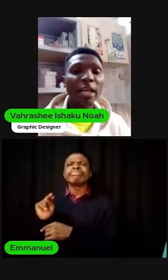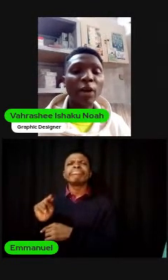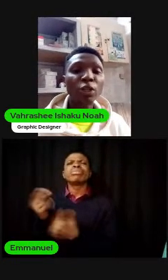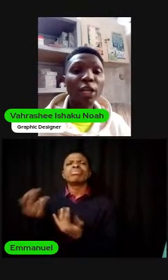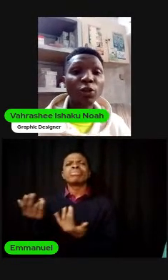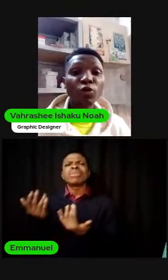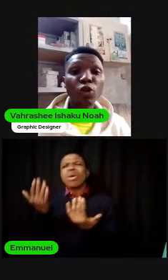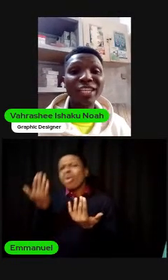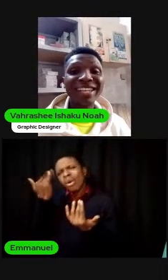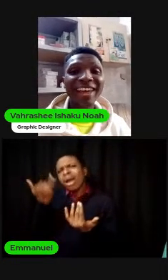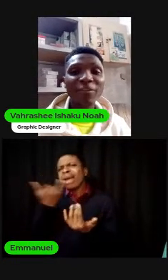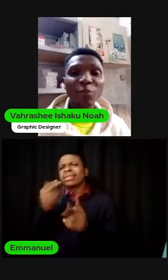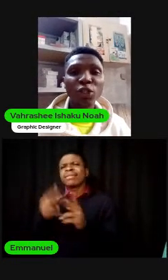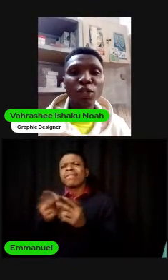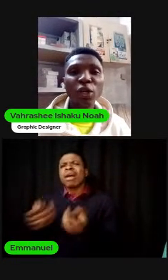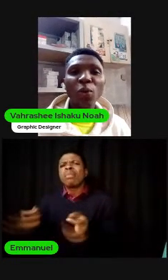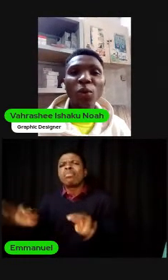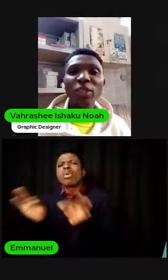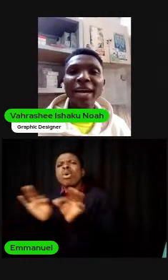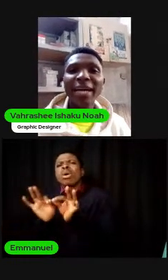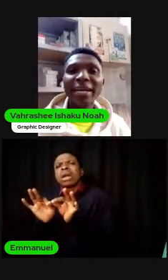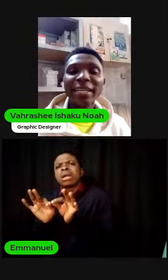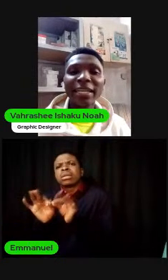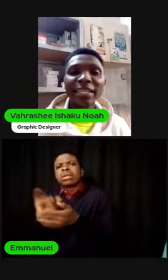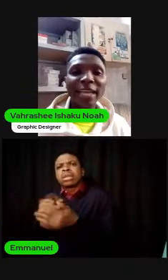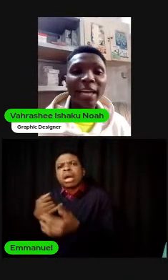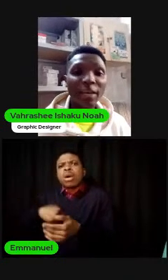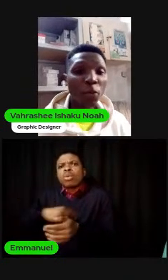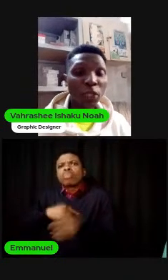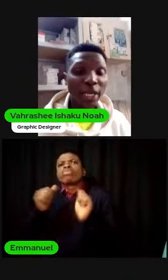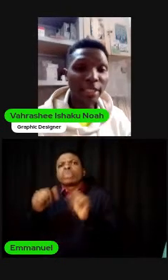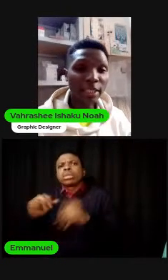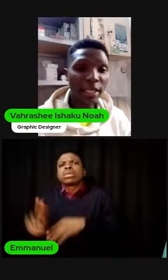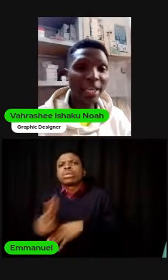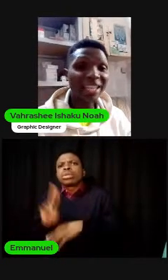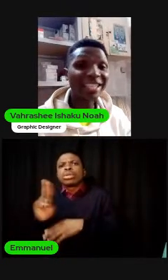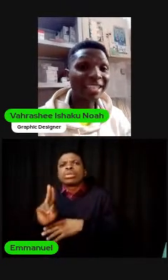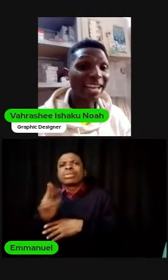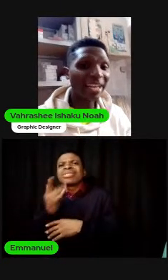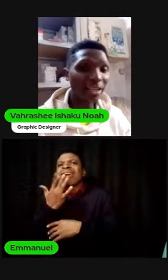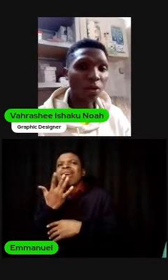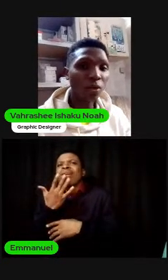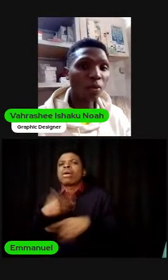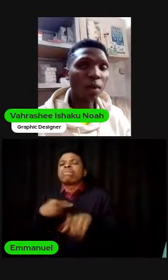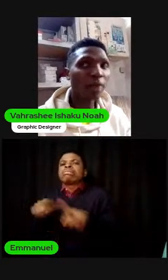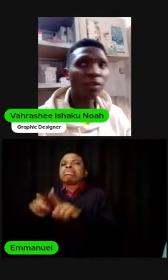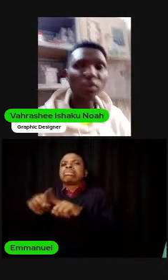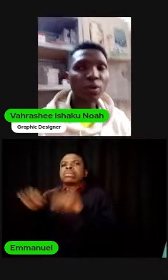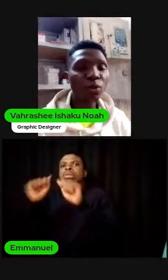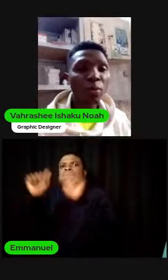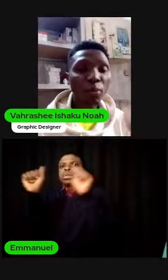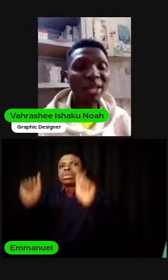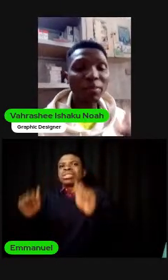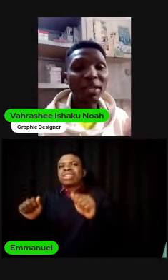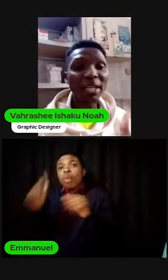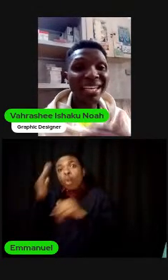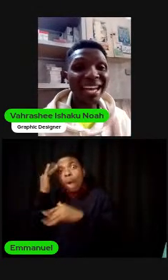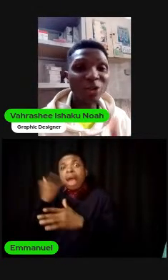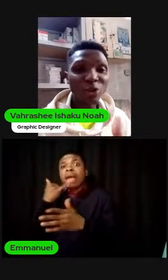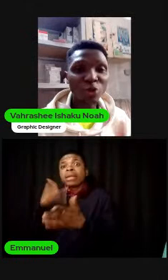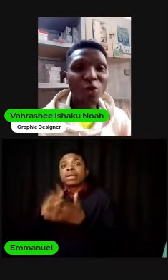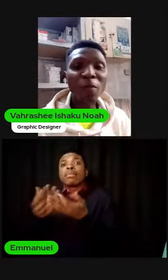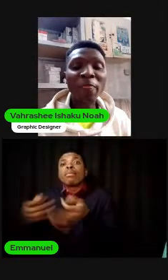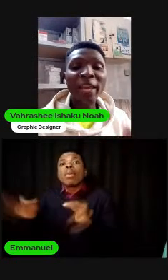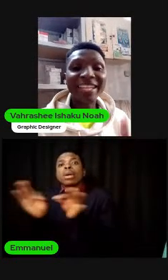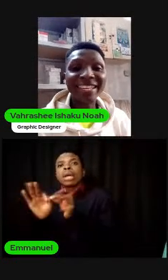relevance and how they are useful in the life, but what are their importance? in design. Everything we do, bring it